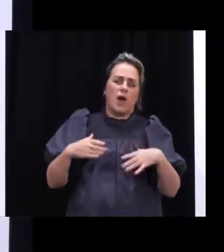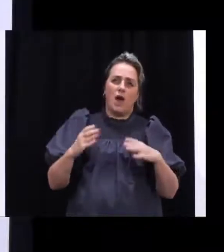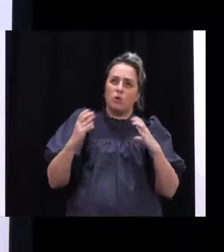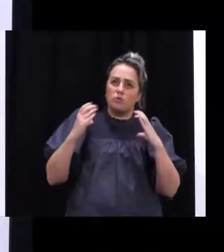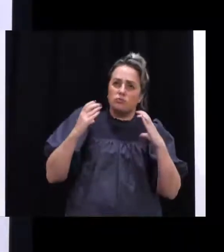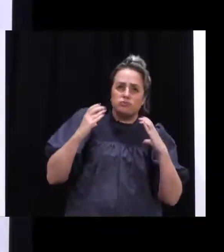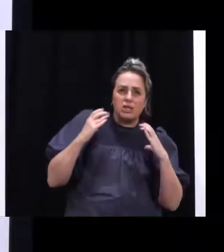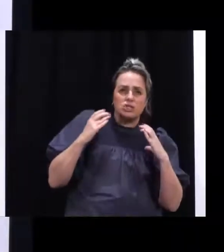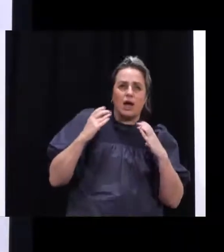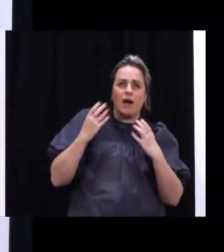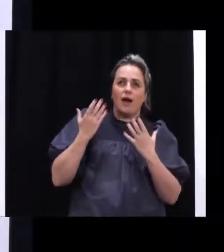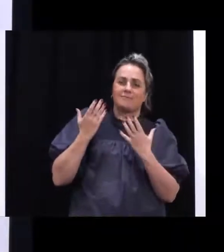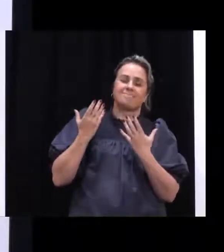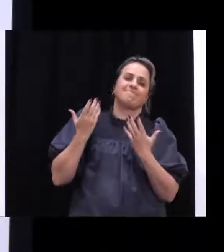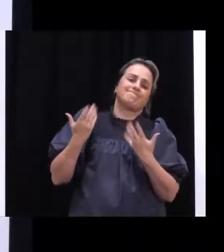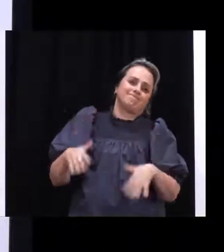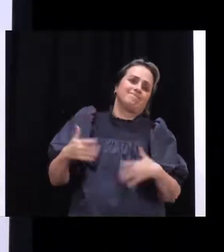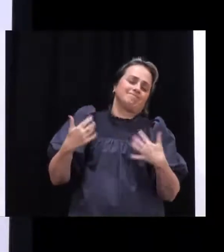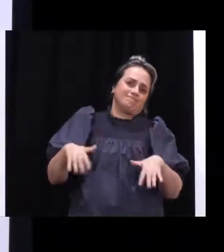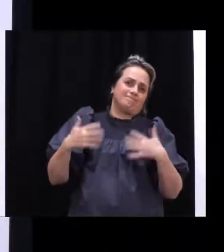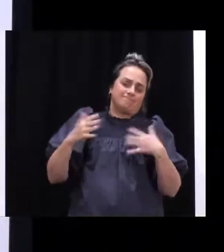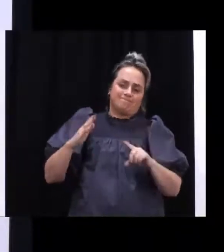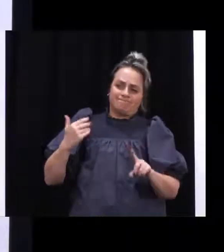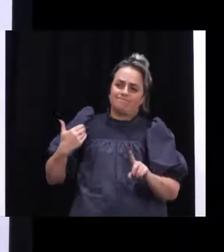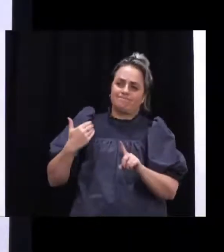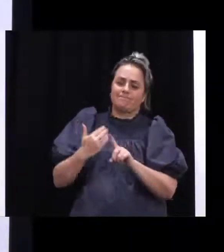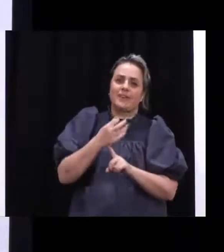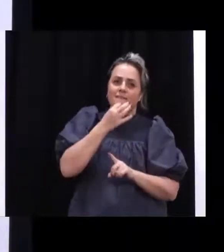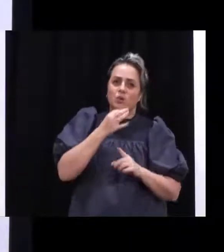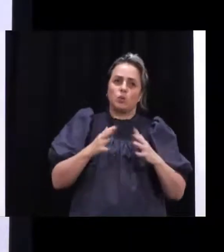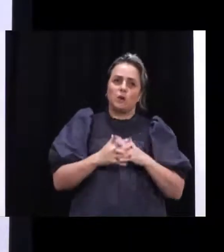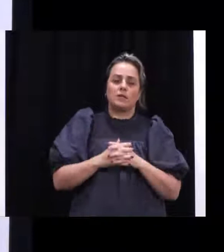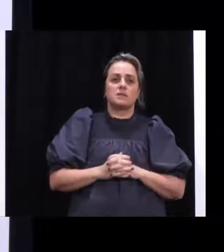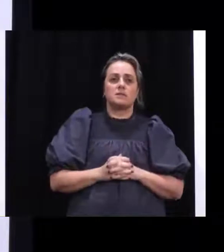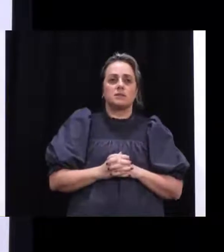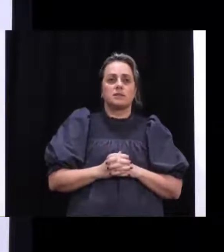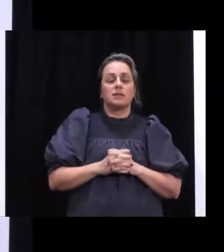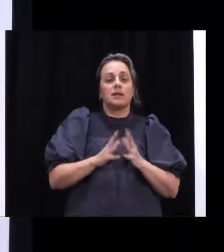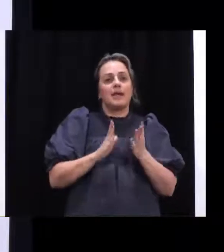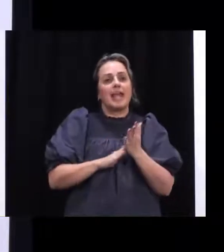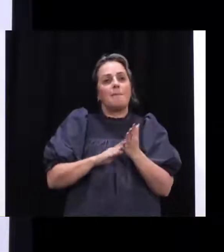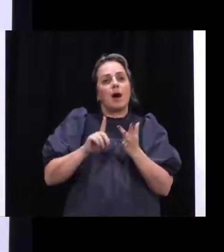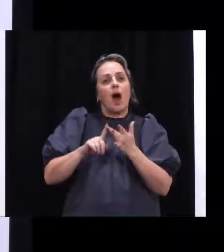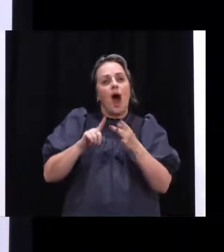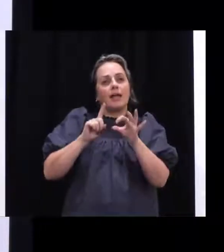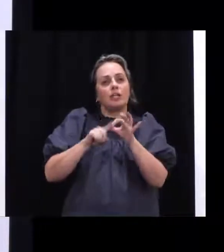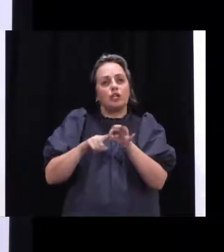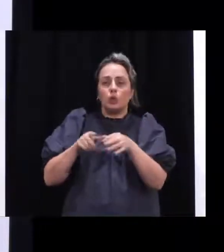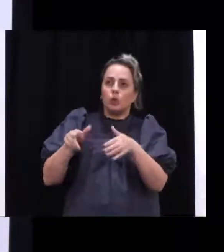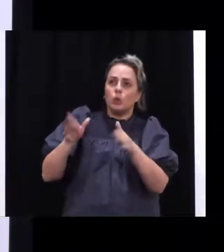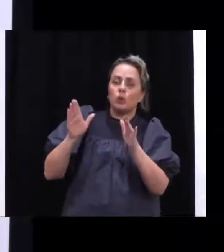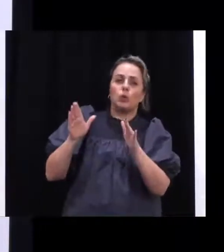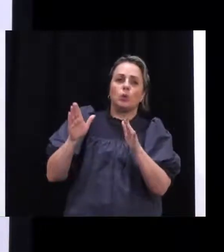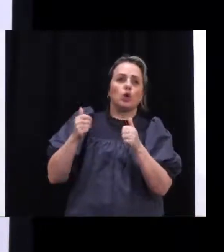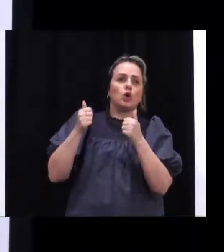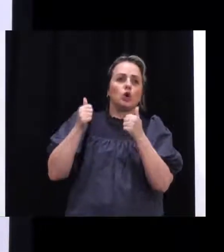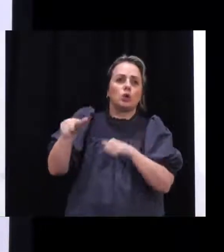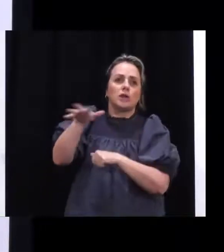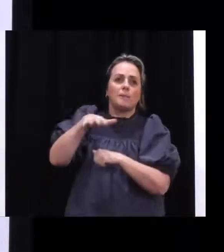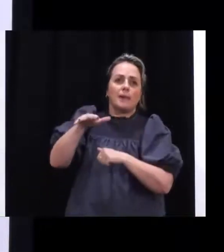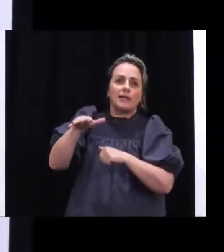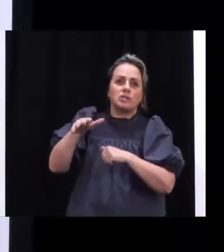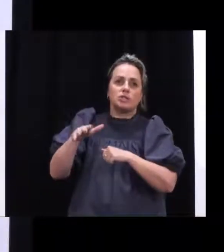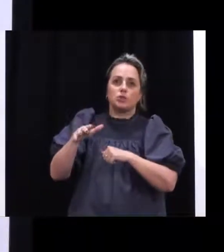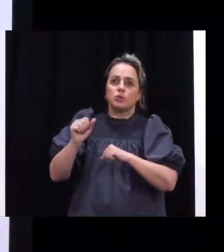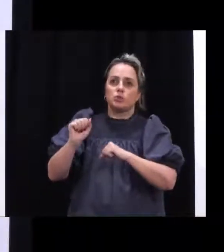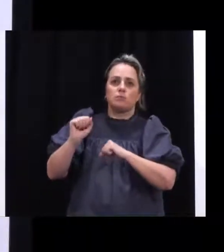managed isolation system has been under in recent weeks. MIQ is one of our key lines of defence to keep COVID-19